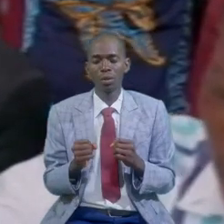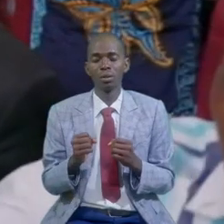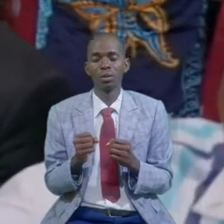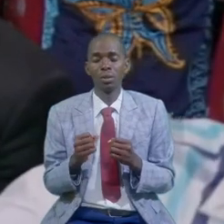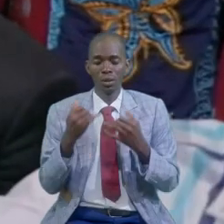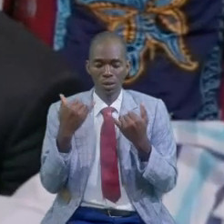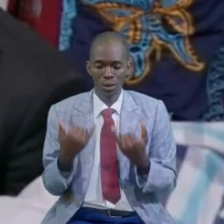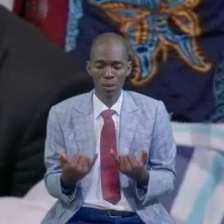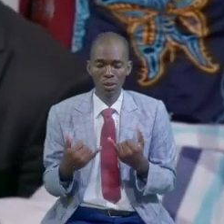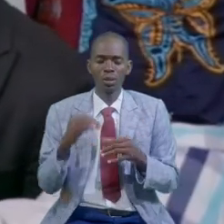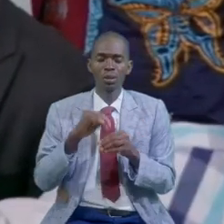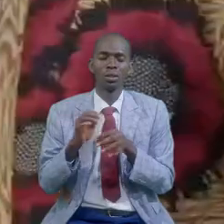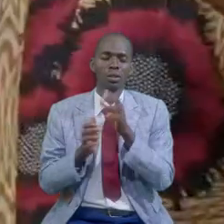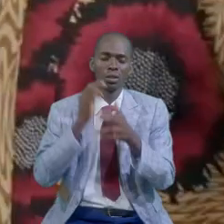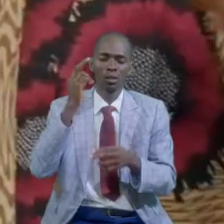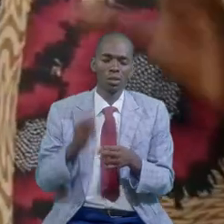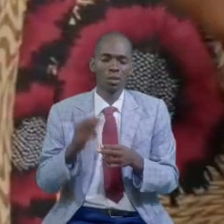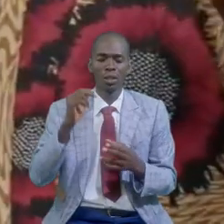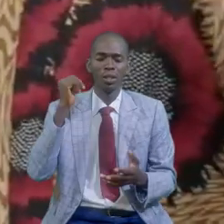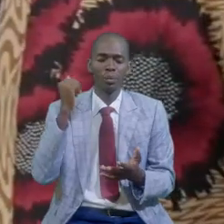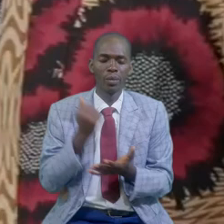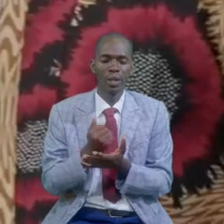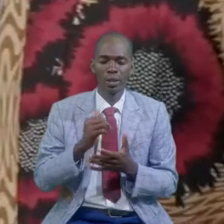now in Jesus' name.